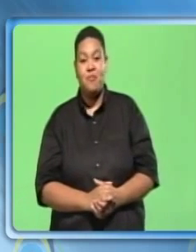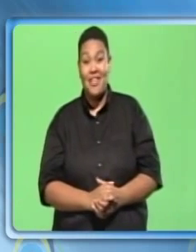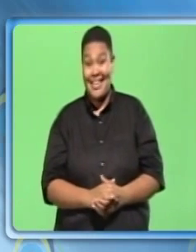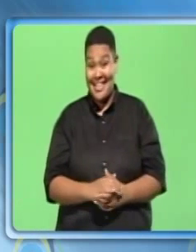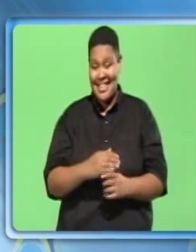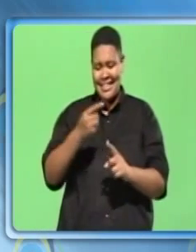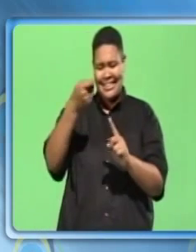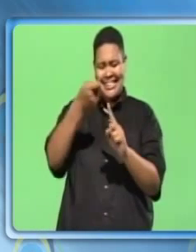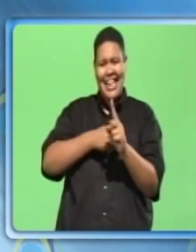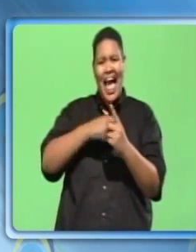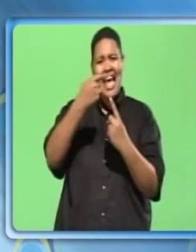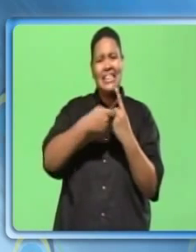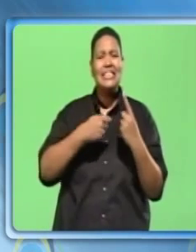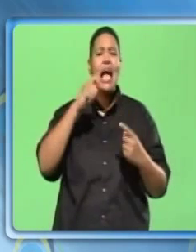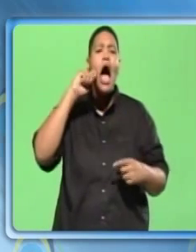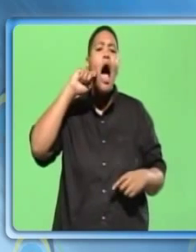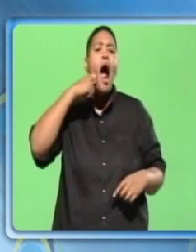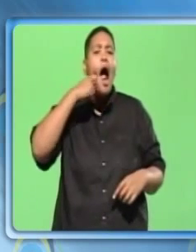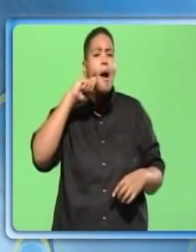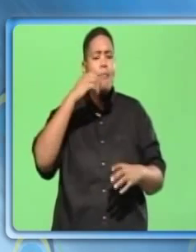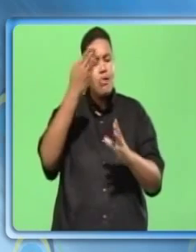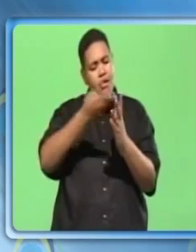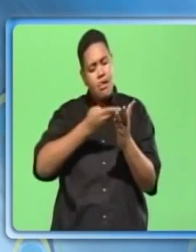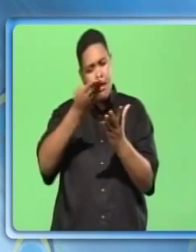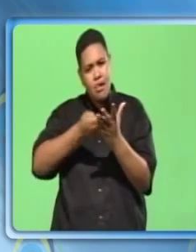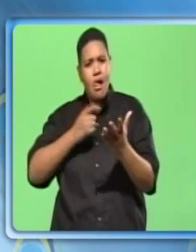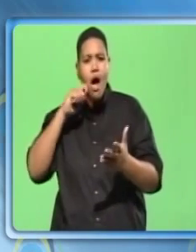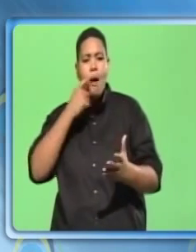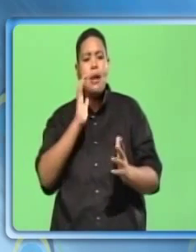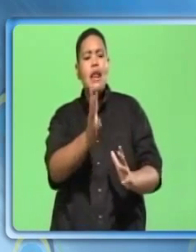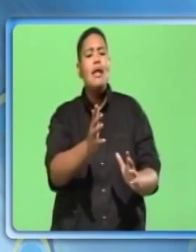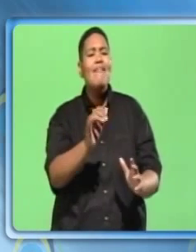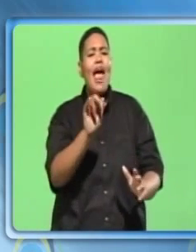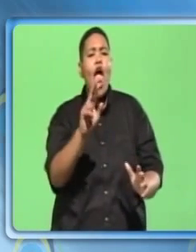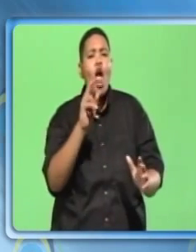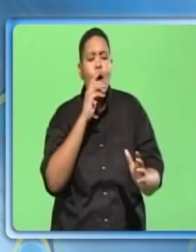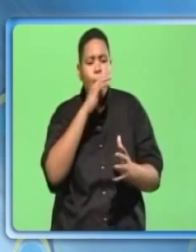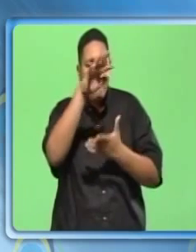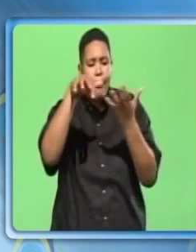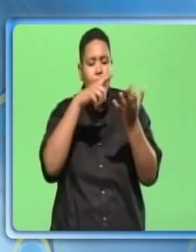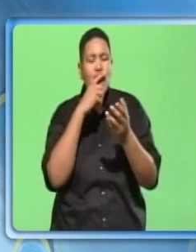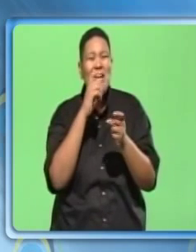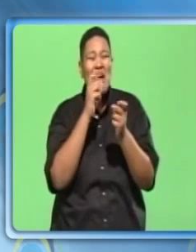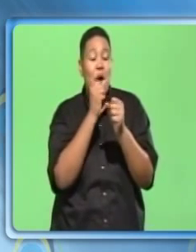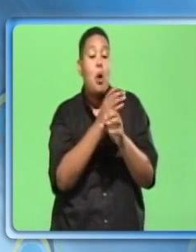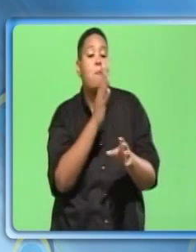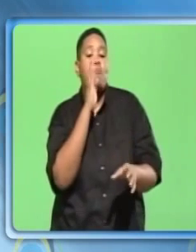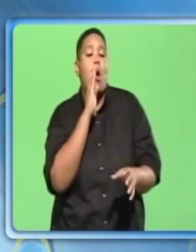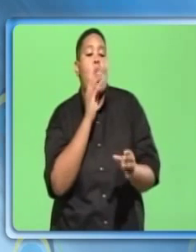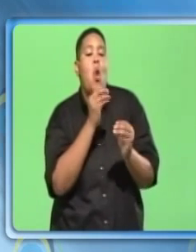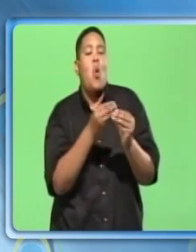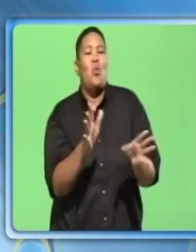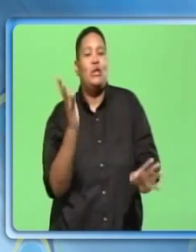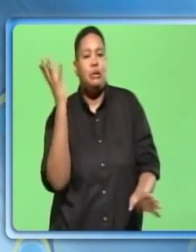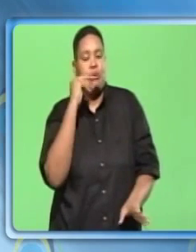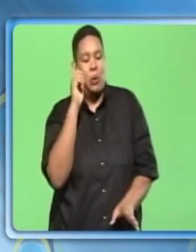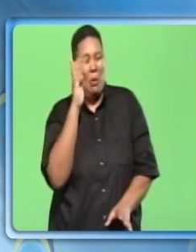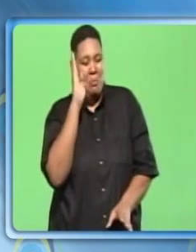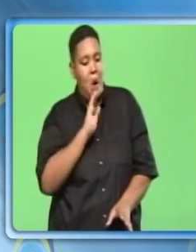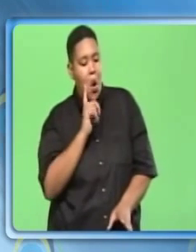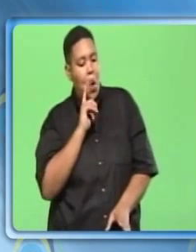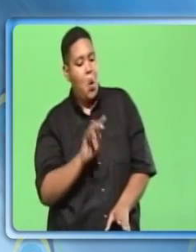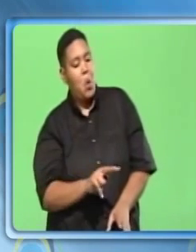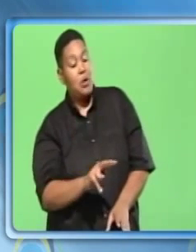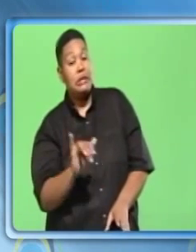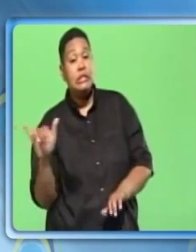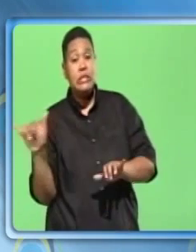Sliced apples left exposed to air over a period of time also turns brown and lose attractiveness. The same chemical reaction